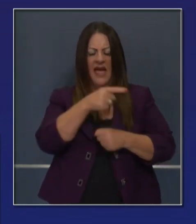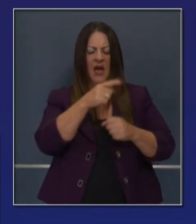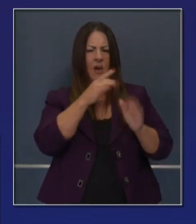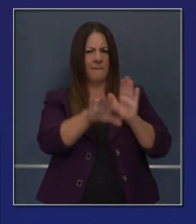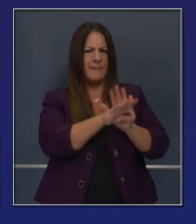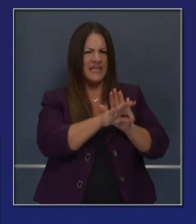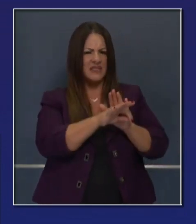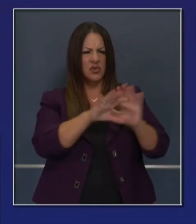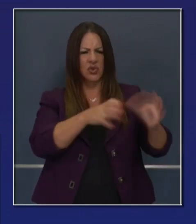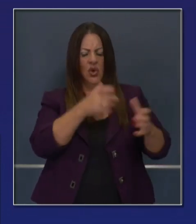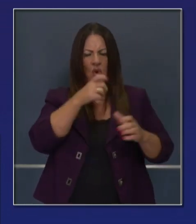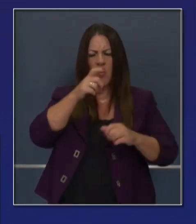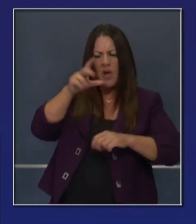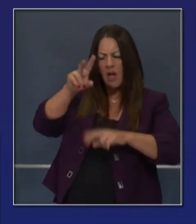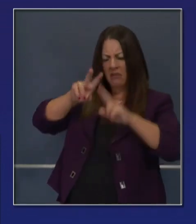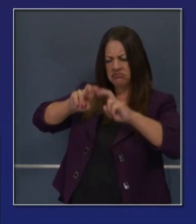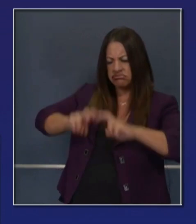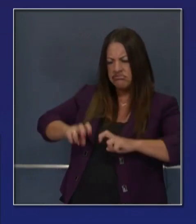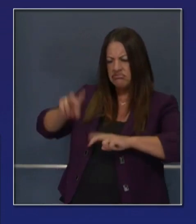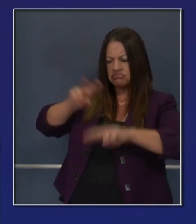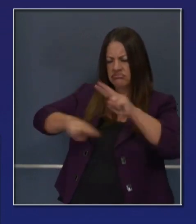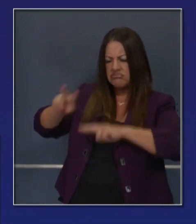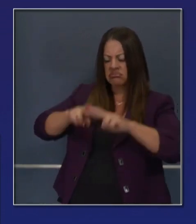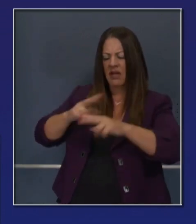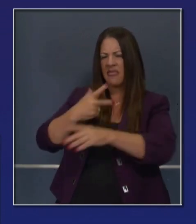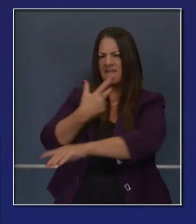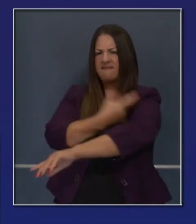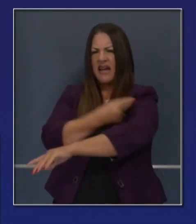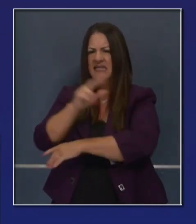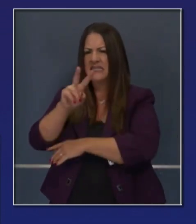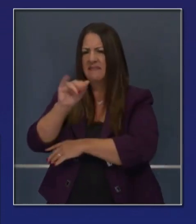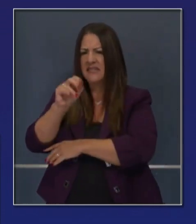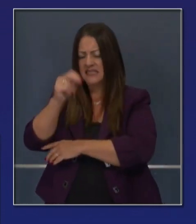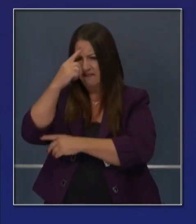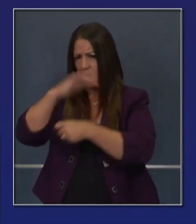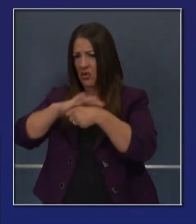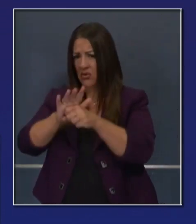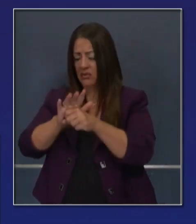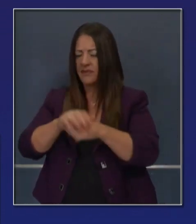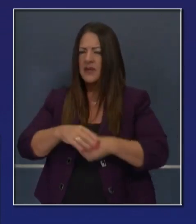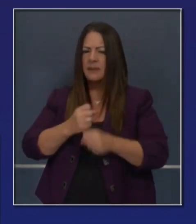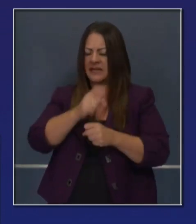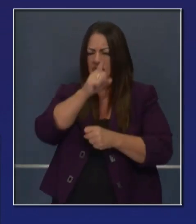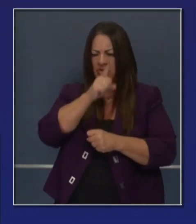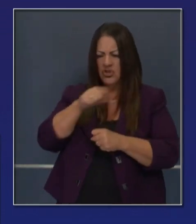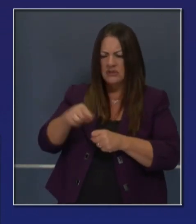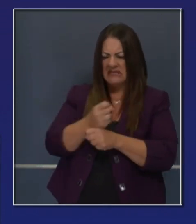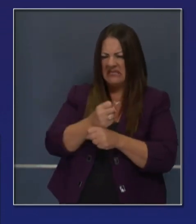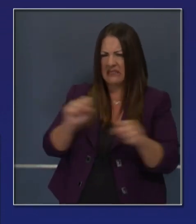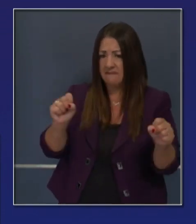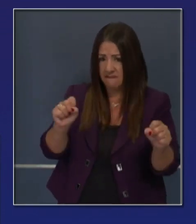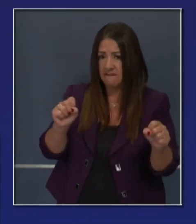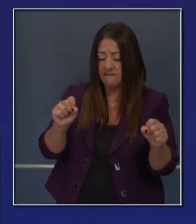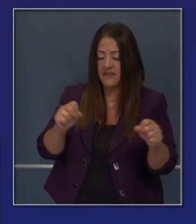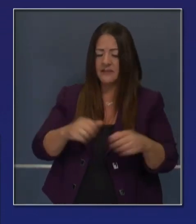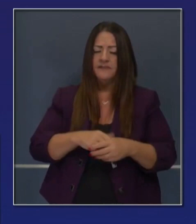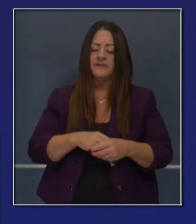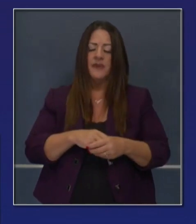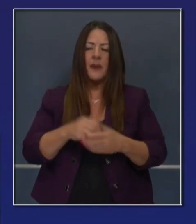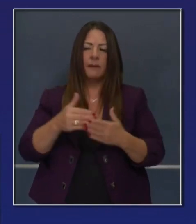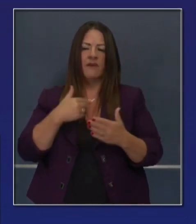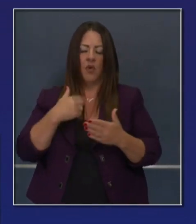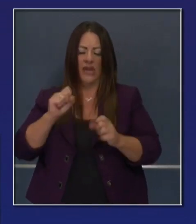with the distribution of vaccine. We're not playing with people's lives or the emotion around the vaccines and when they'll be